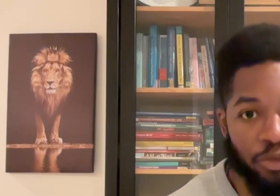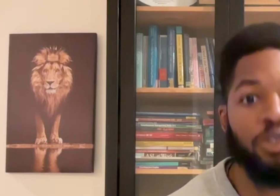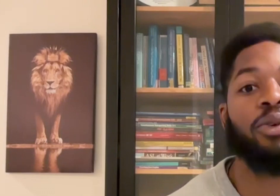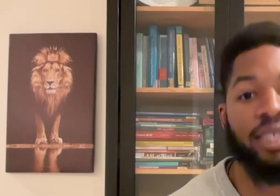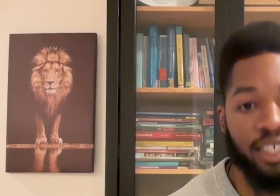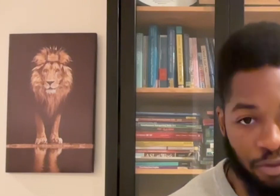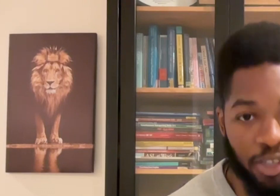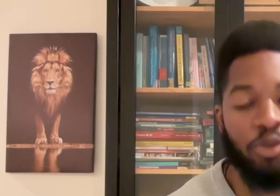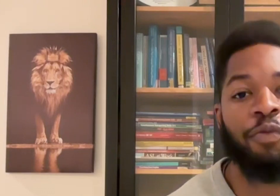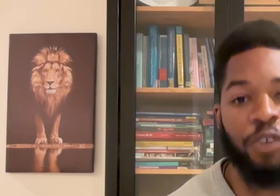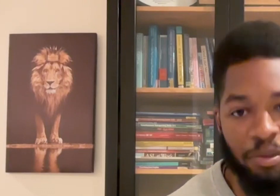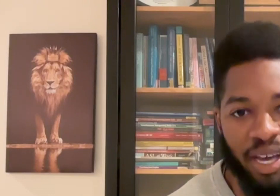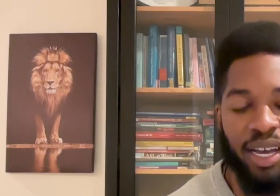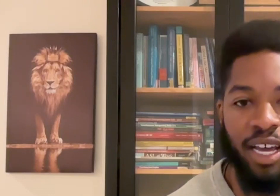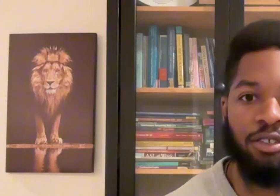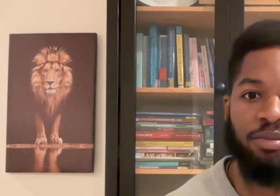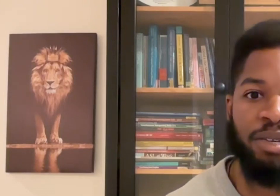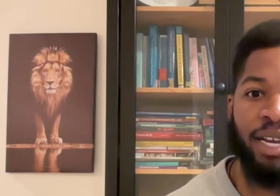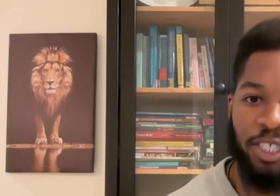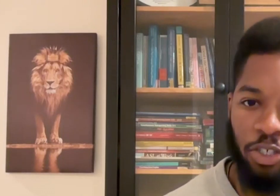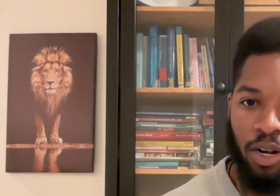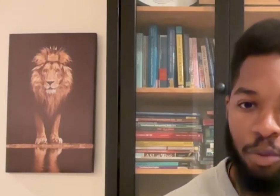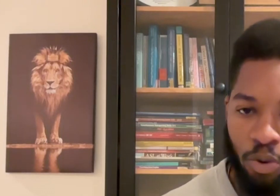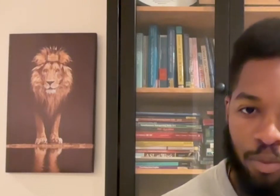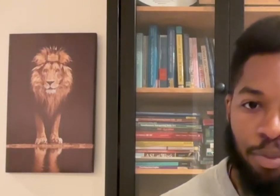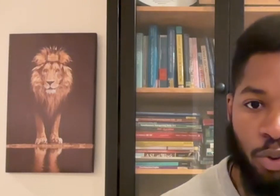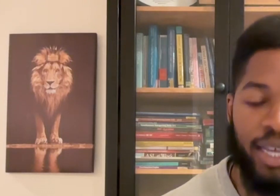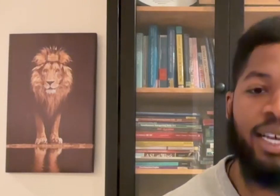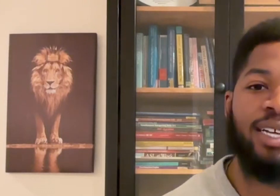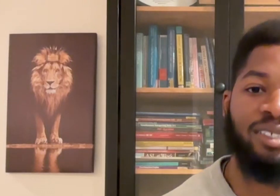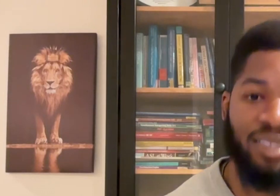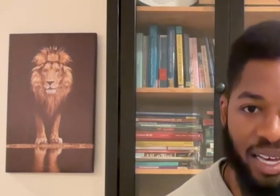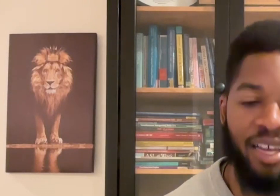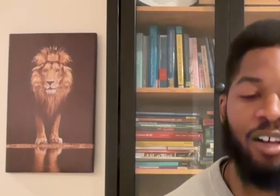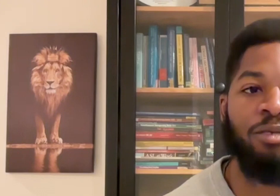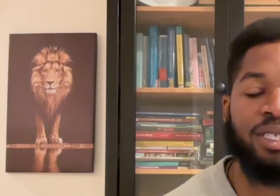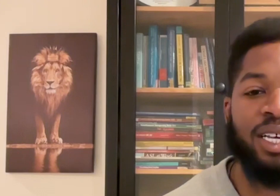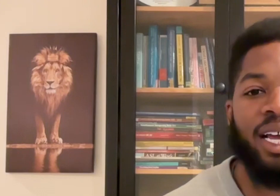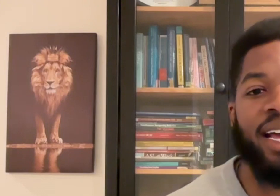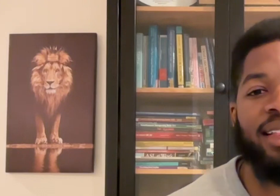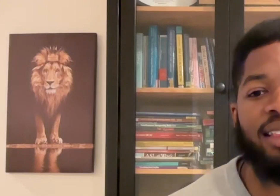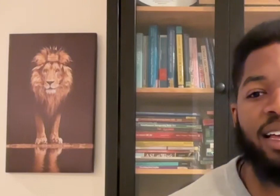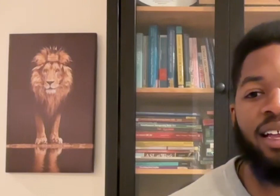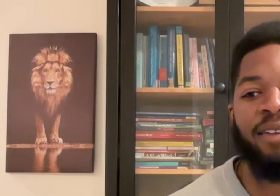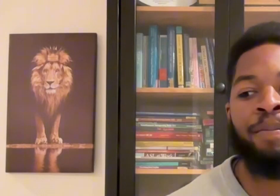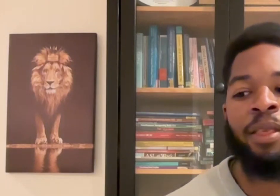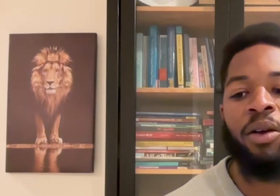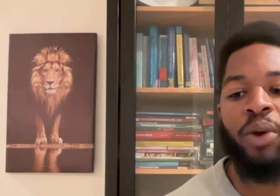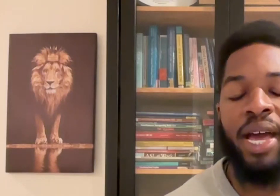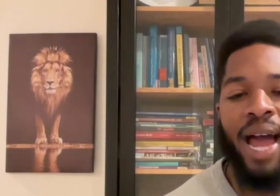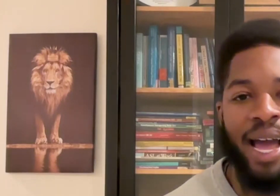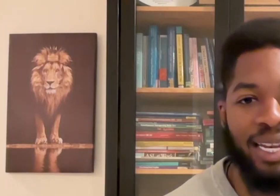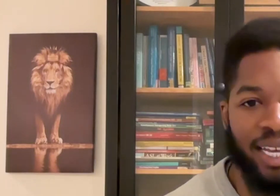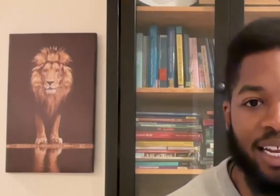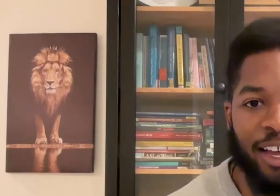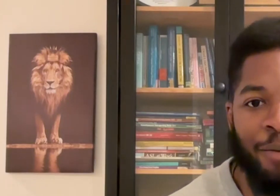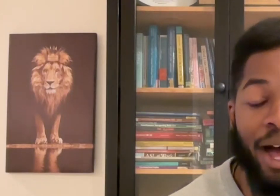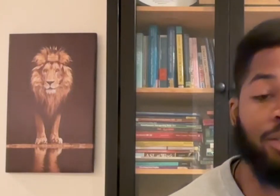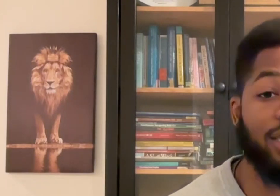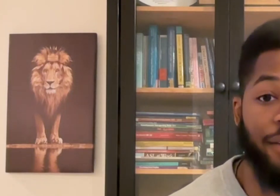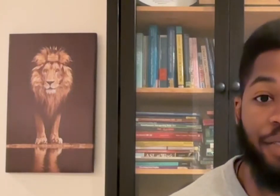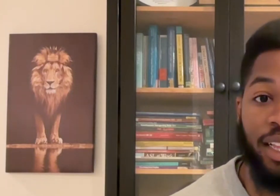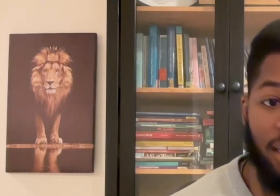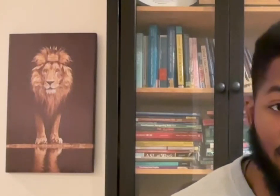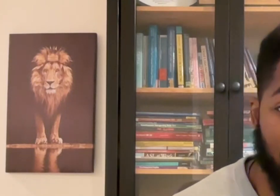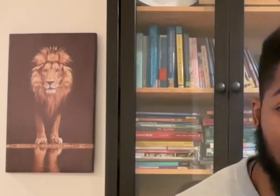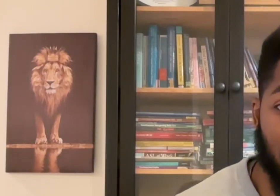of you doing this visual feedback helps me make sure I'm on point. So that helps. And then when I need help,